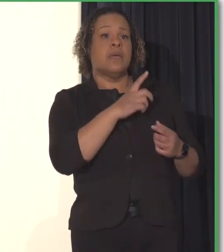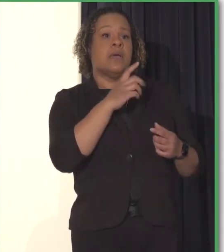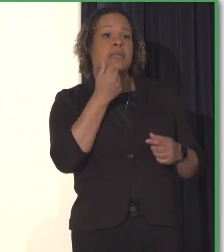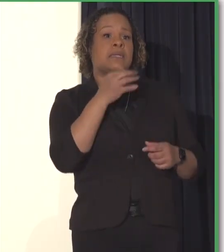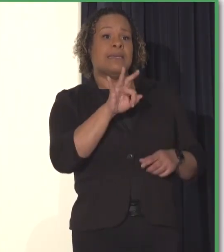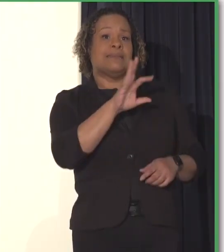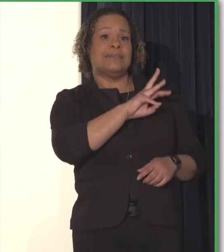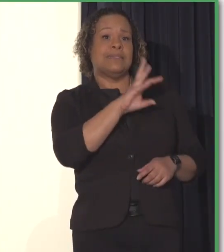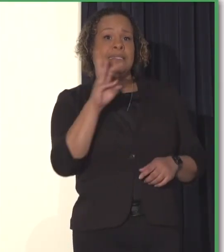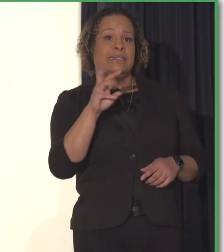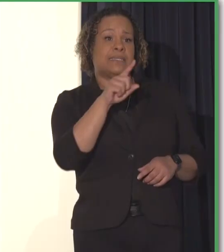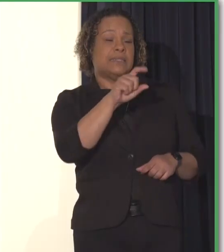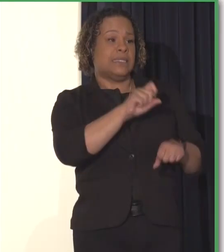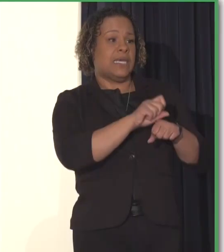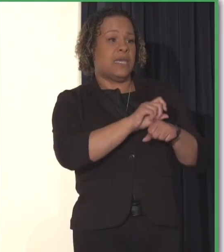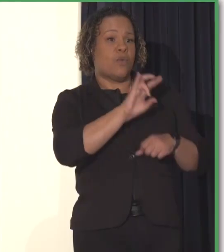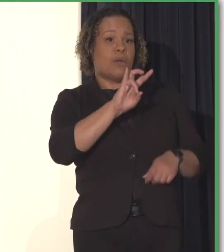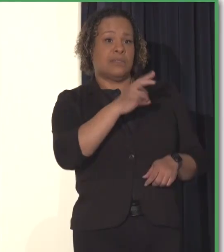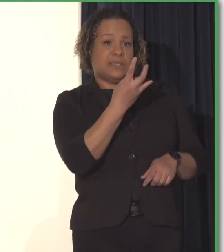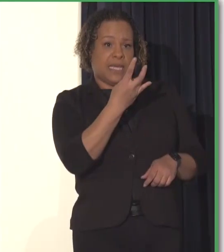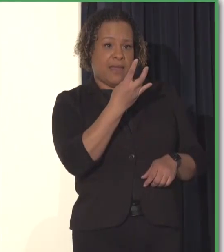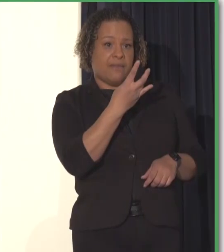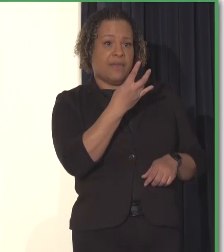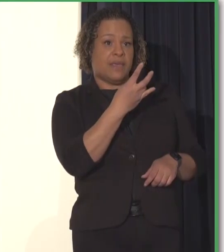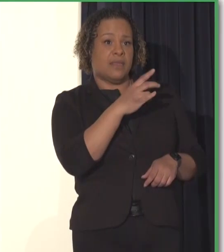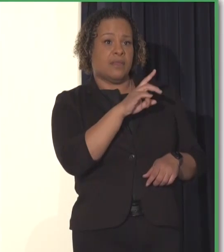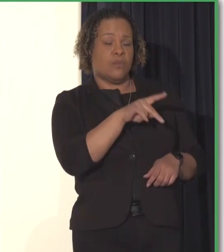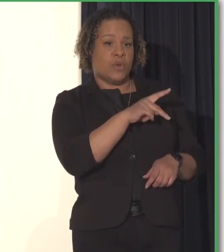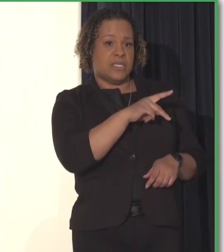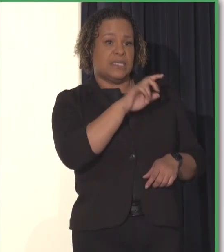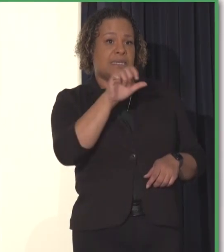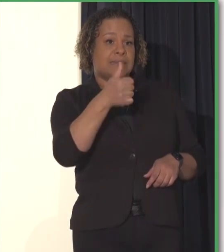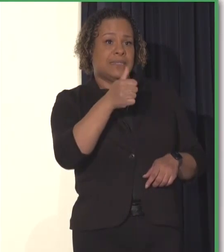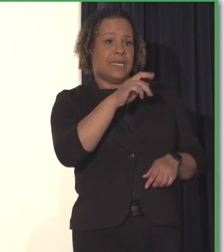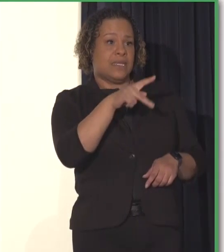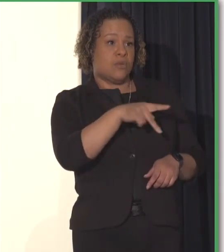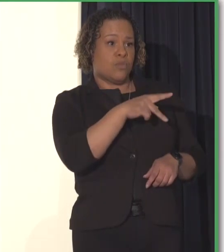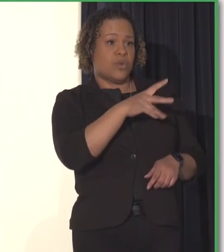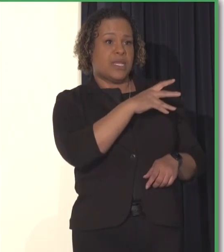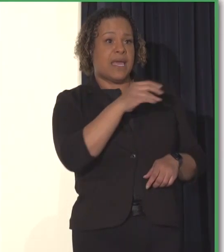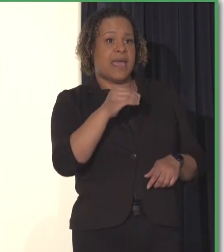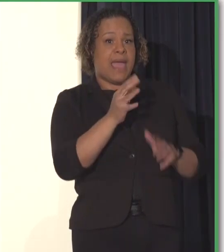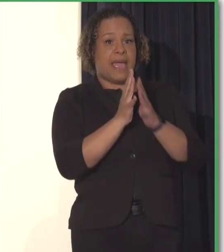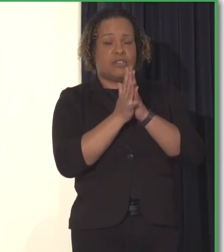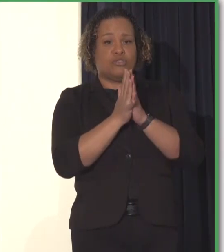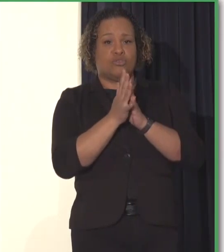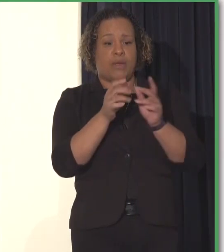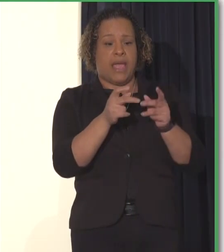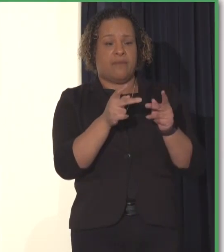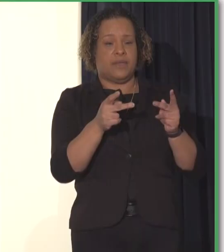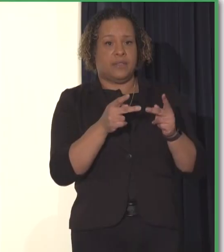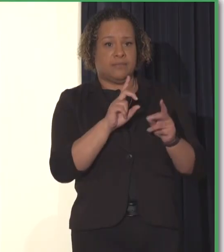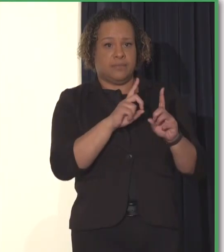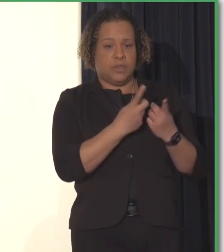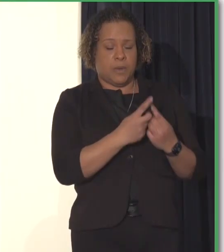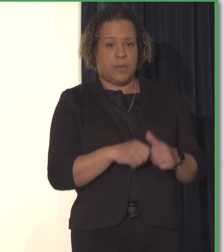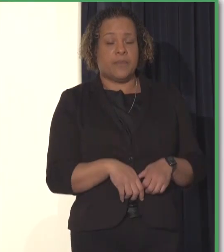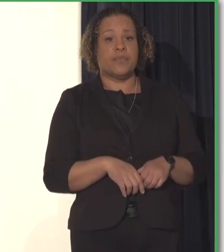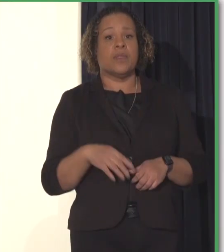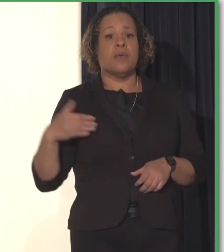his assignments included the 7th Precinct, the 10th Precinct, and the traffic section. Over the years,